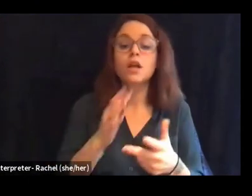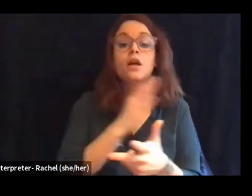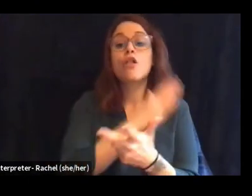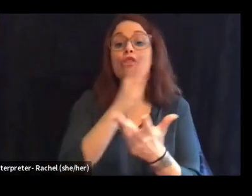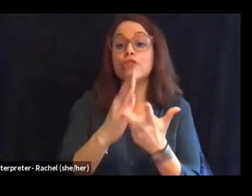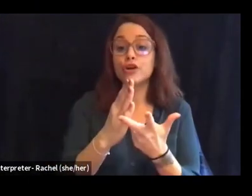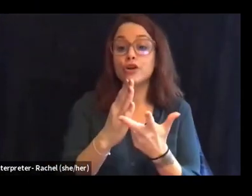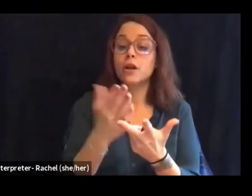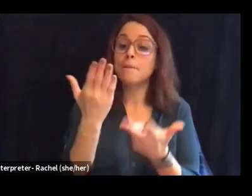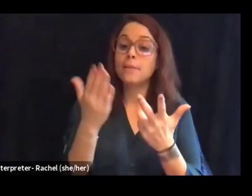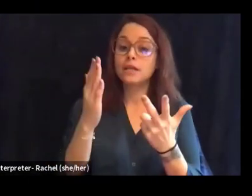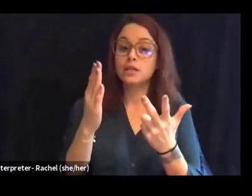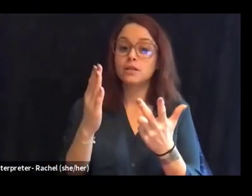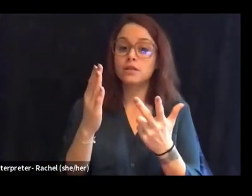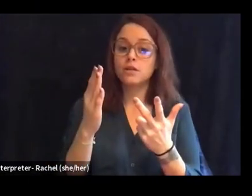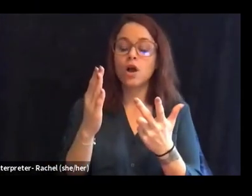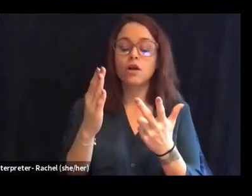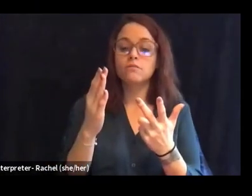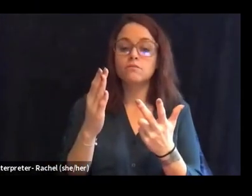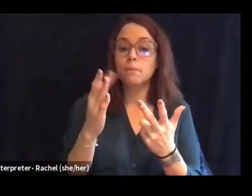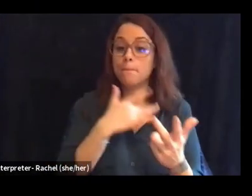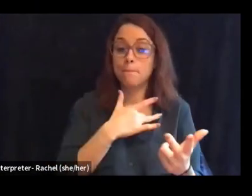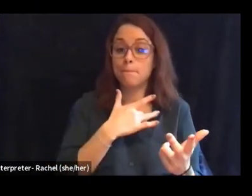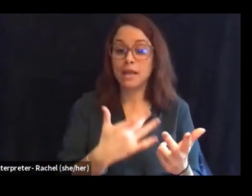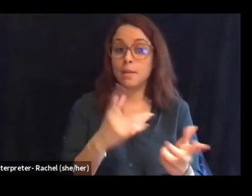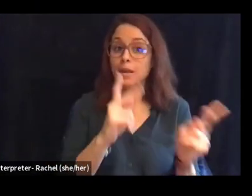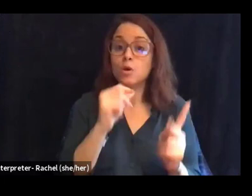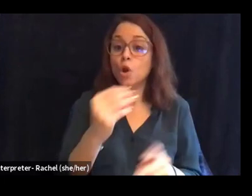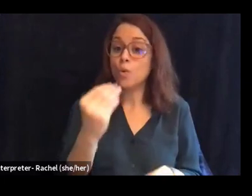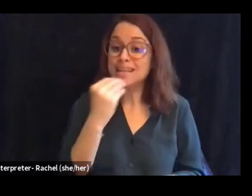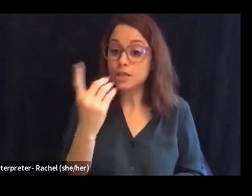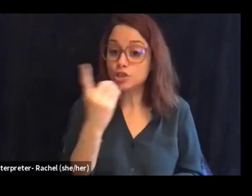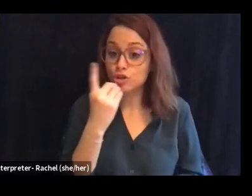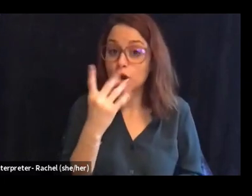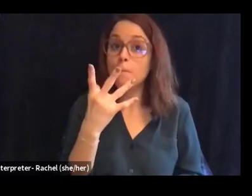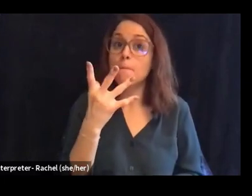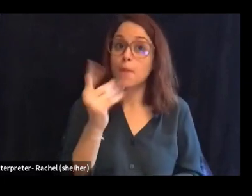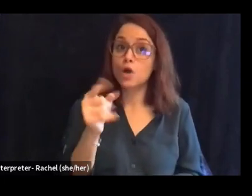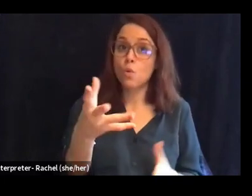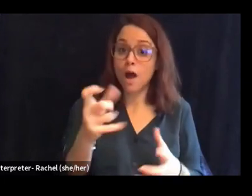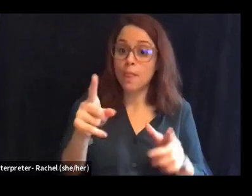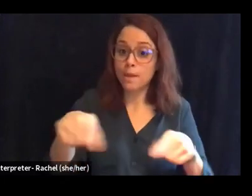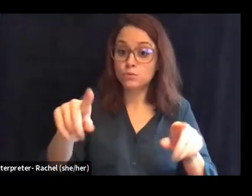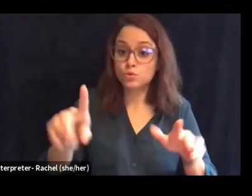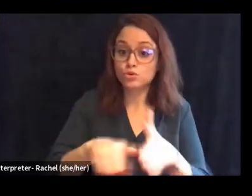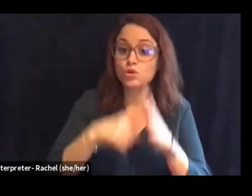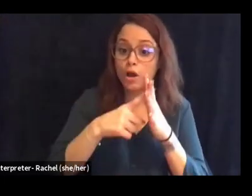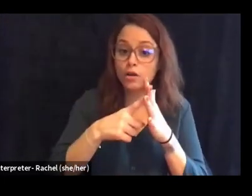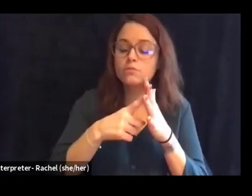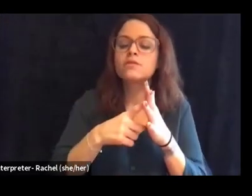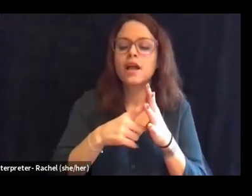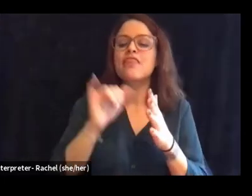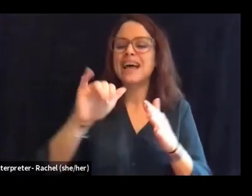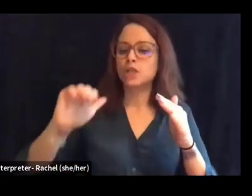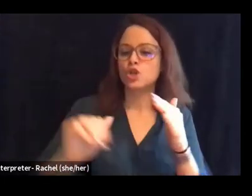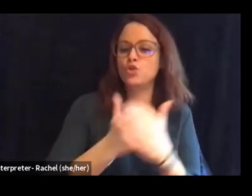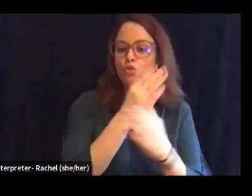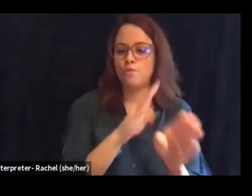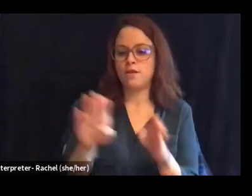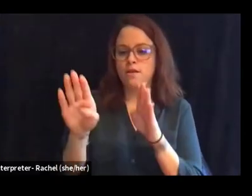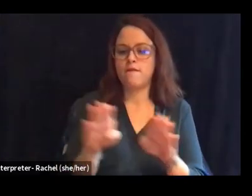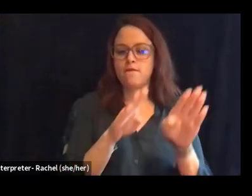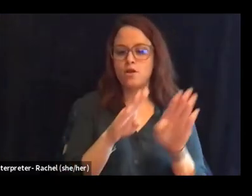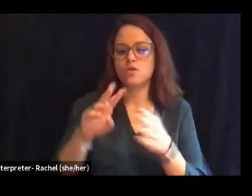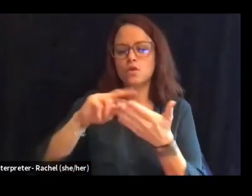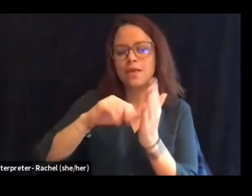even have dessert after dinner. So we want them to start eating dessert. And more specifically, we want them to have